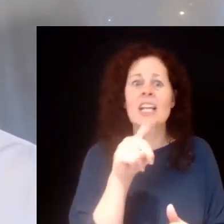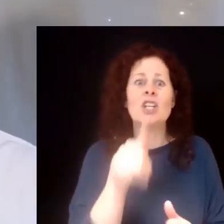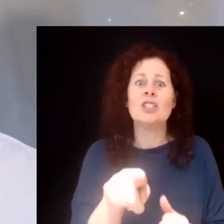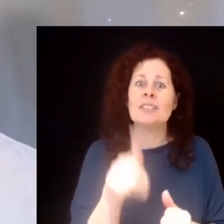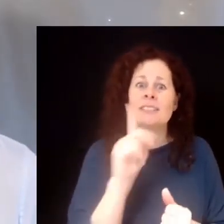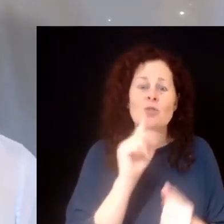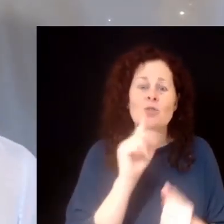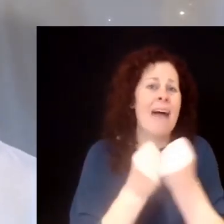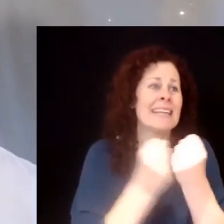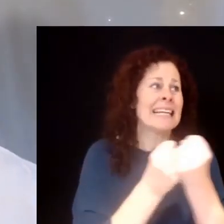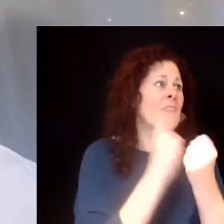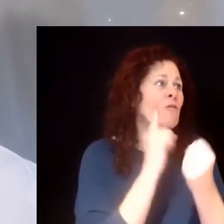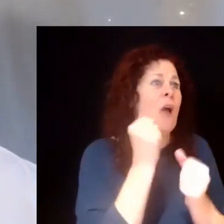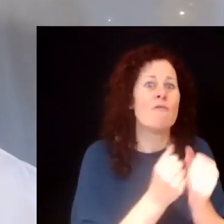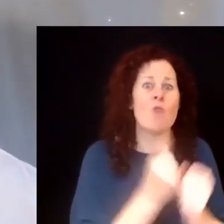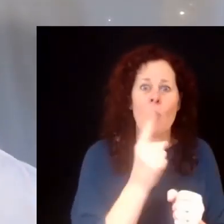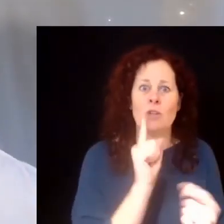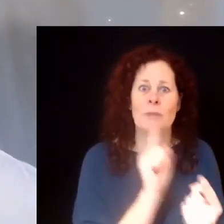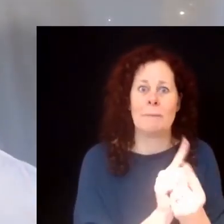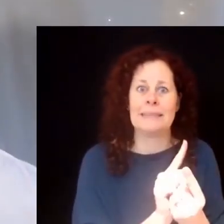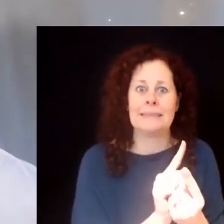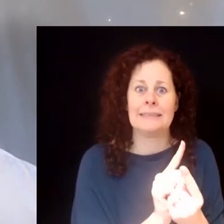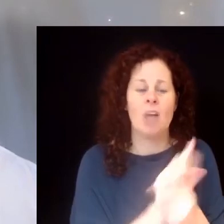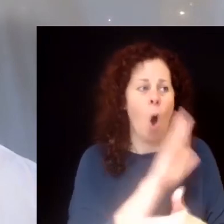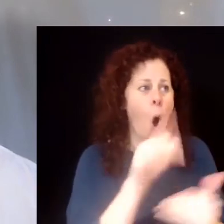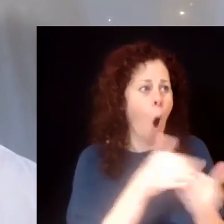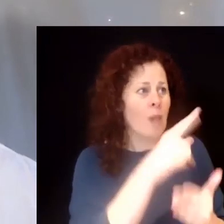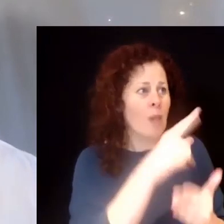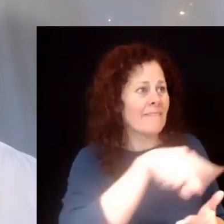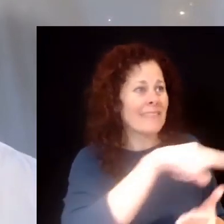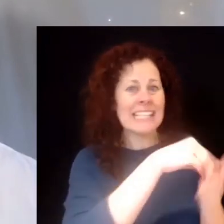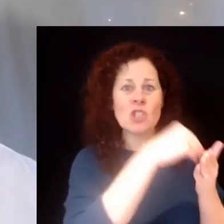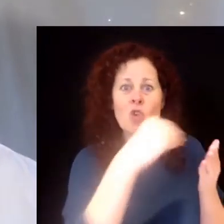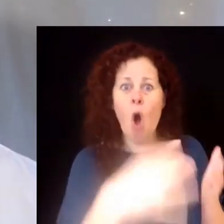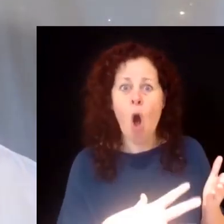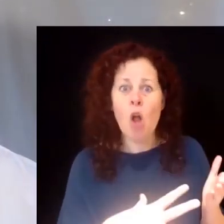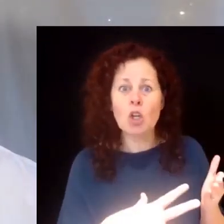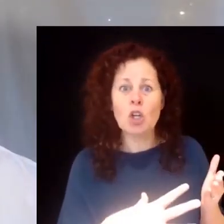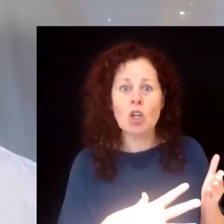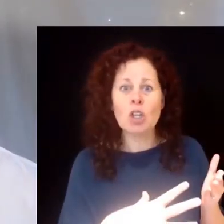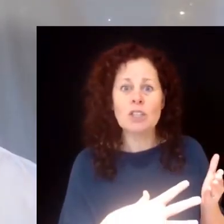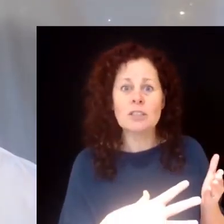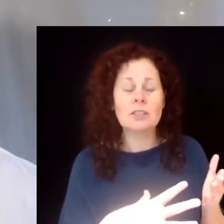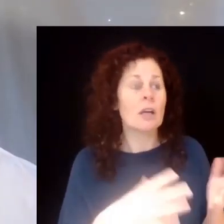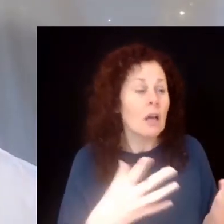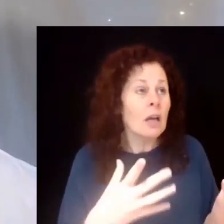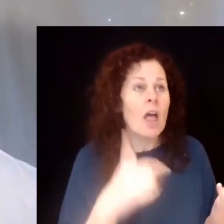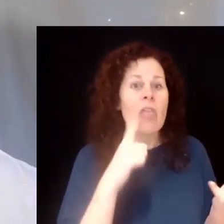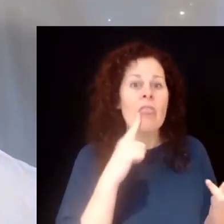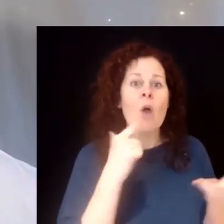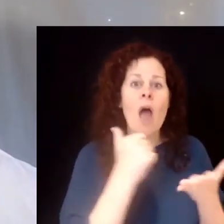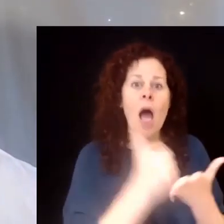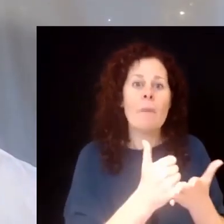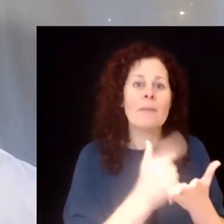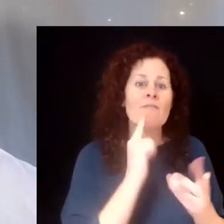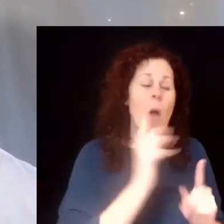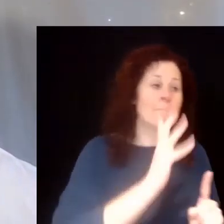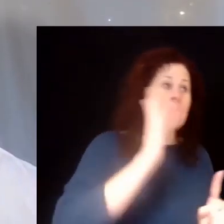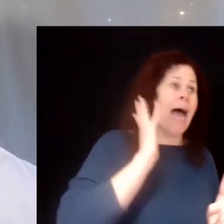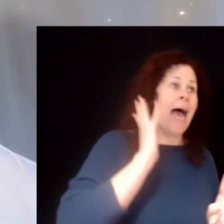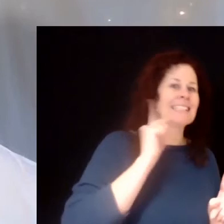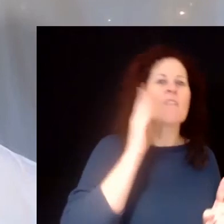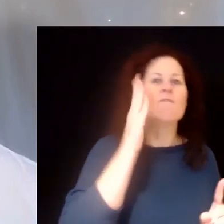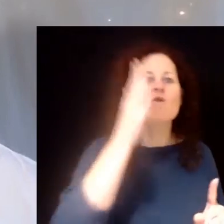Ryan's work in public health is going to heal our communities, and Shannon's visibility as an out queer astronaut inspires everyone she